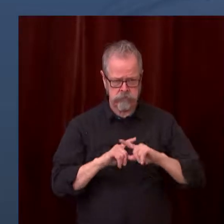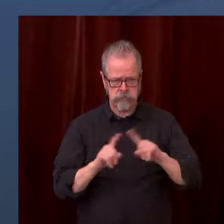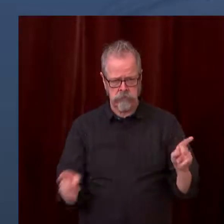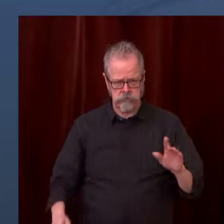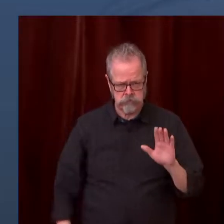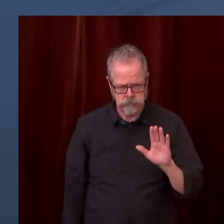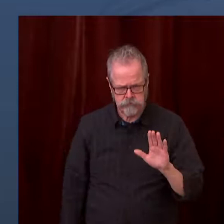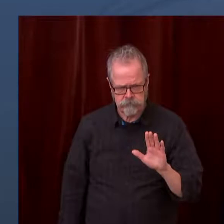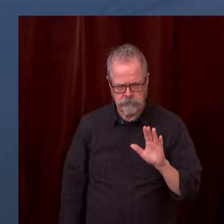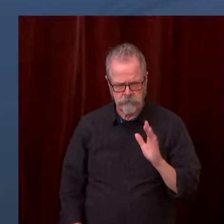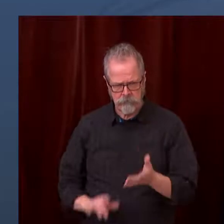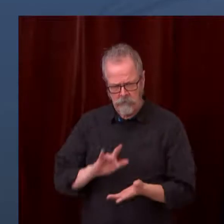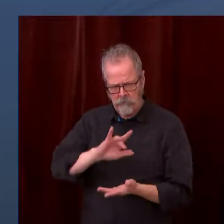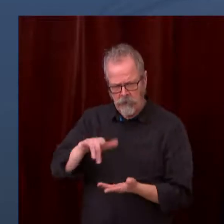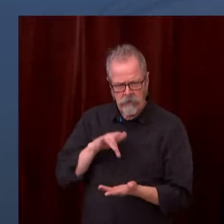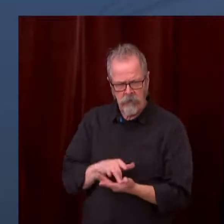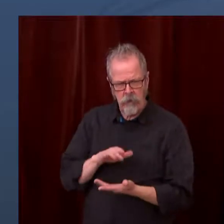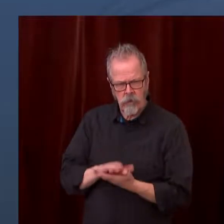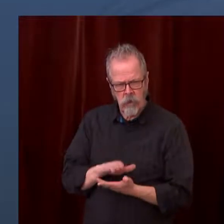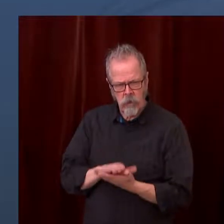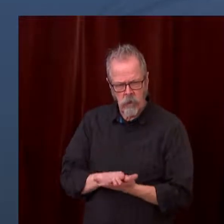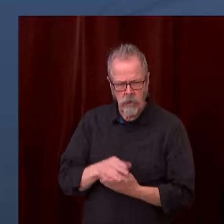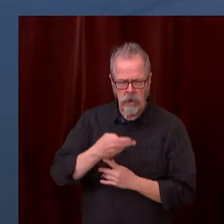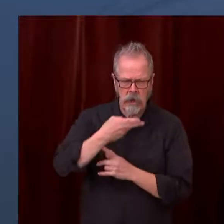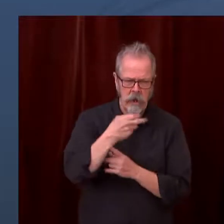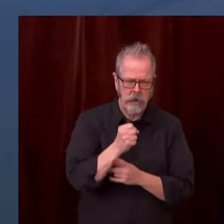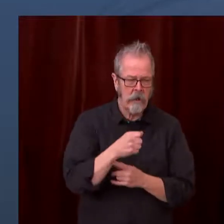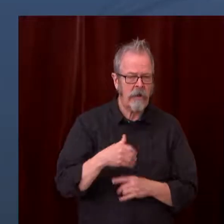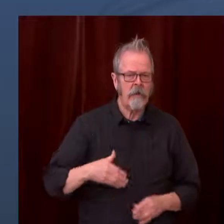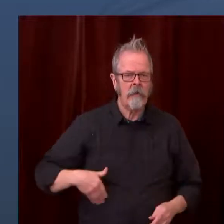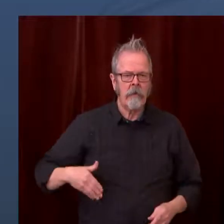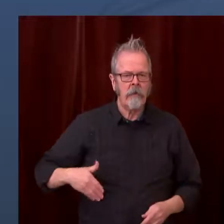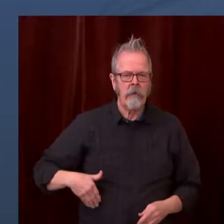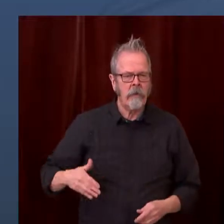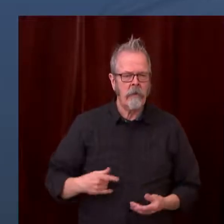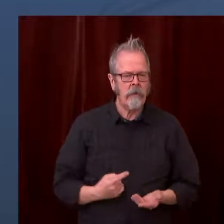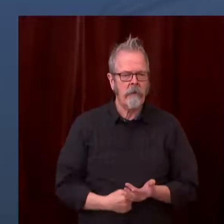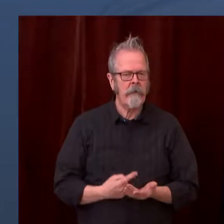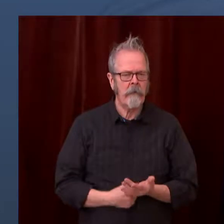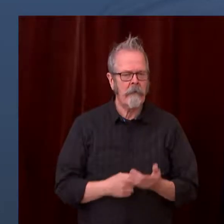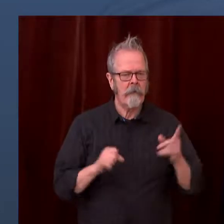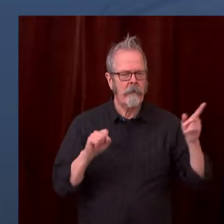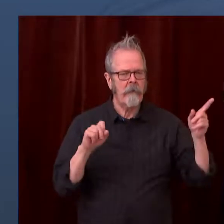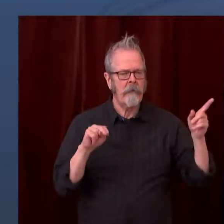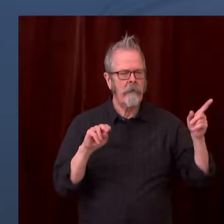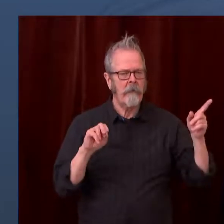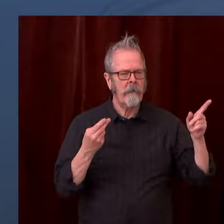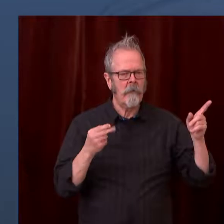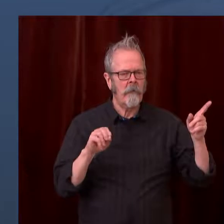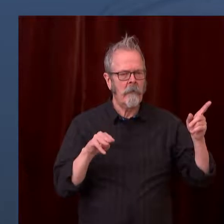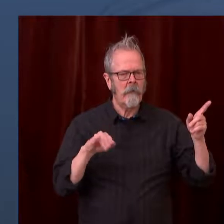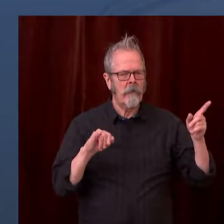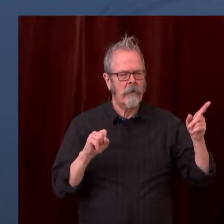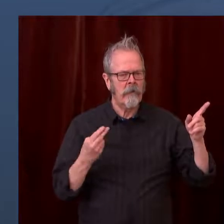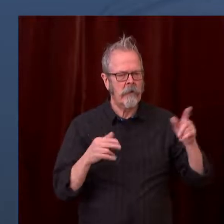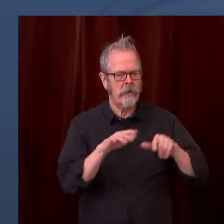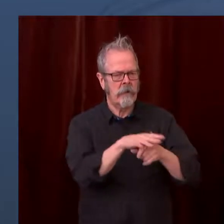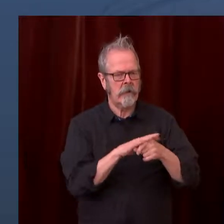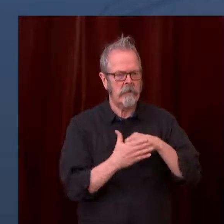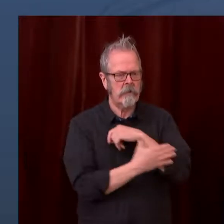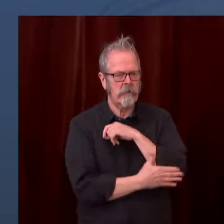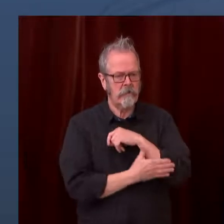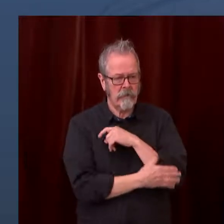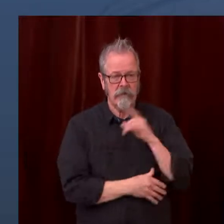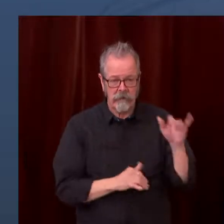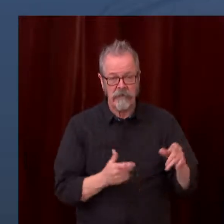school. And given everything you said today, and given the vaccine doses are coming, are you expecting in the districts